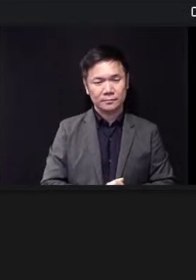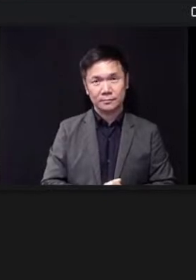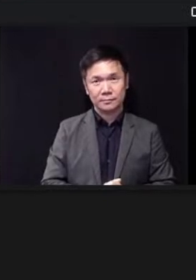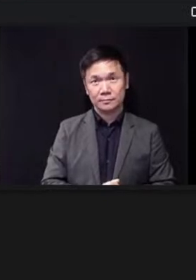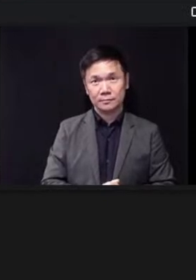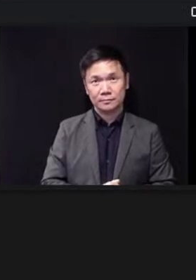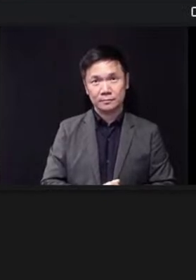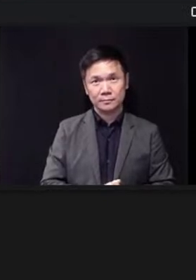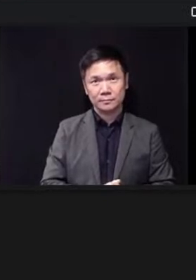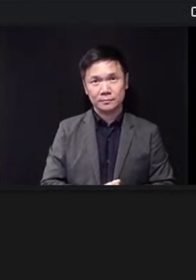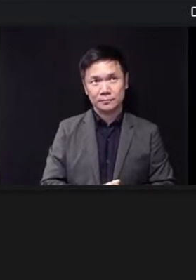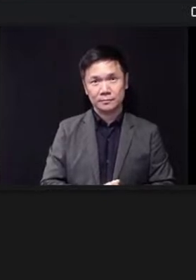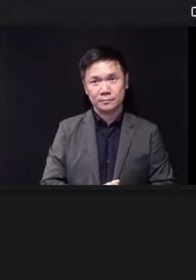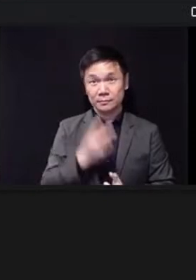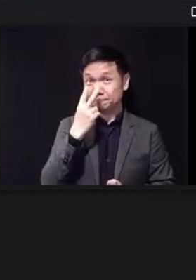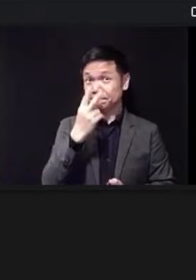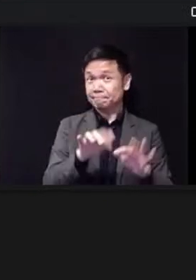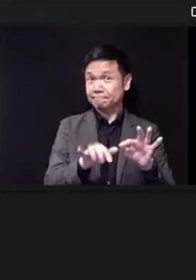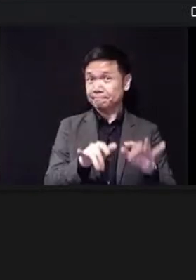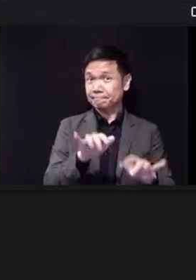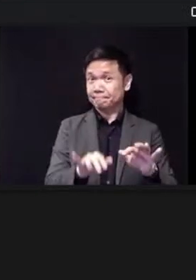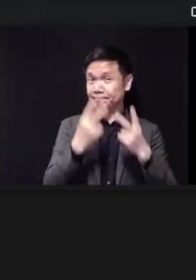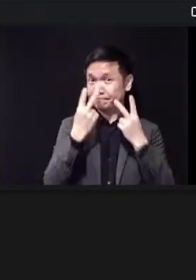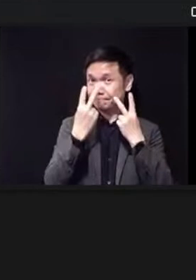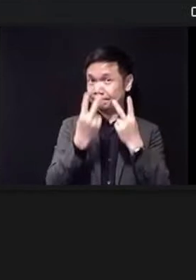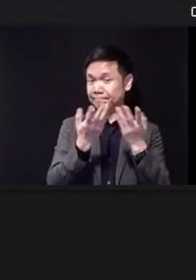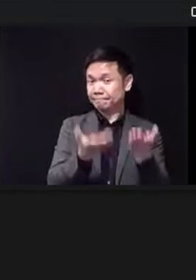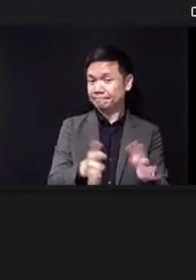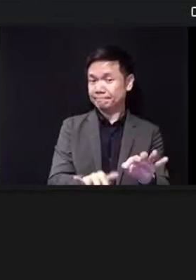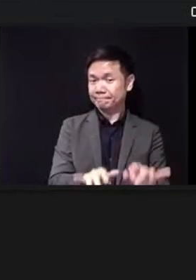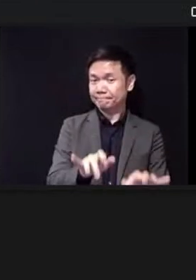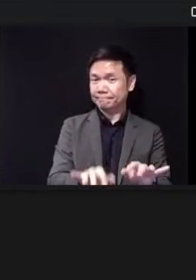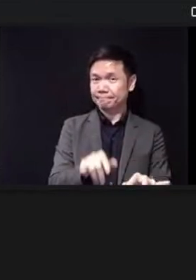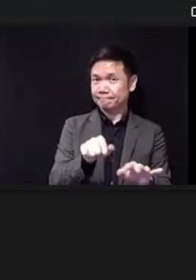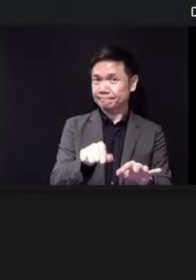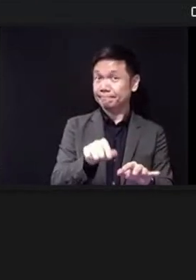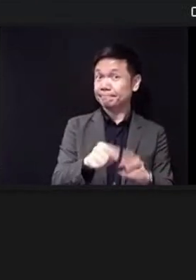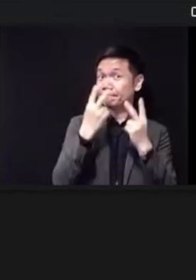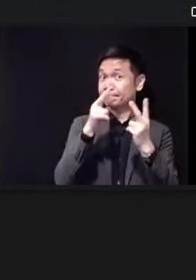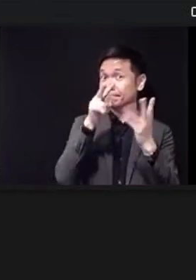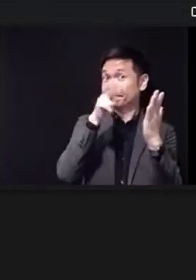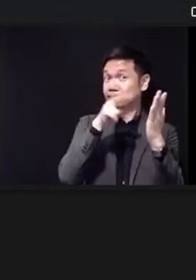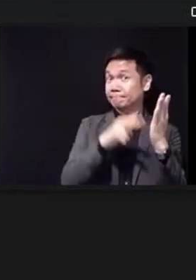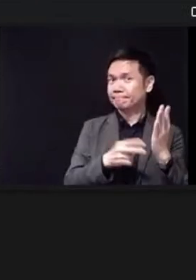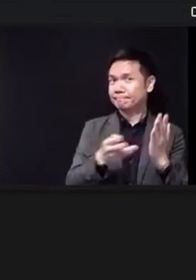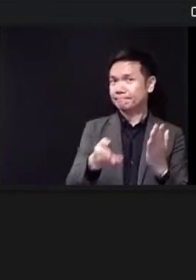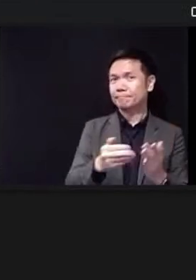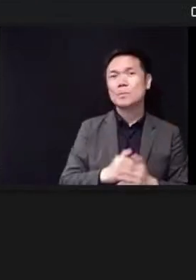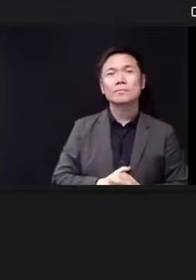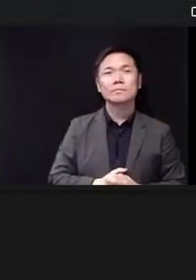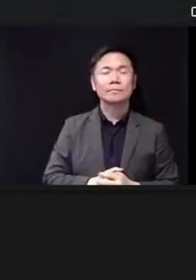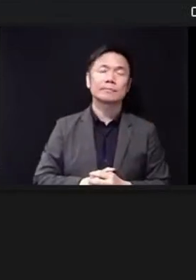And instead, so delete that and say to help inform the assessment of this.